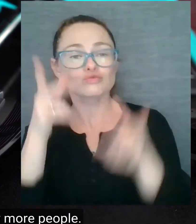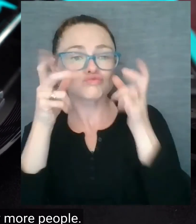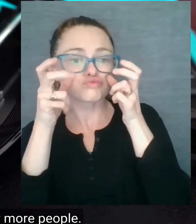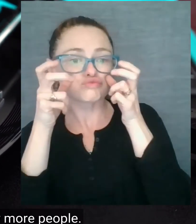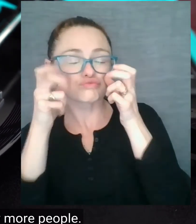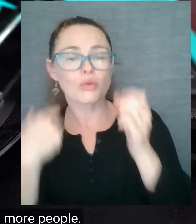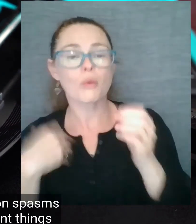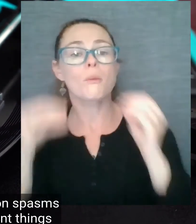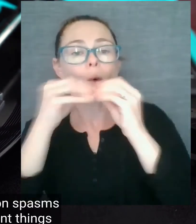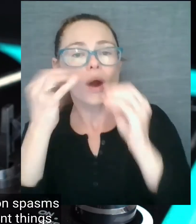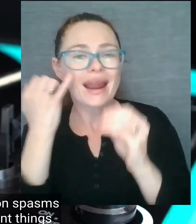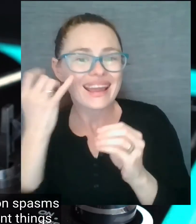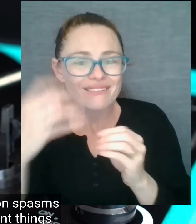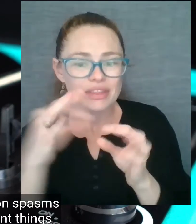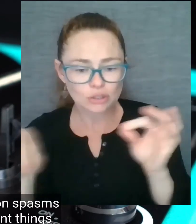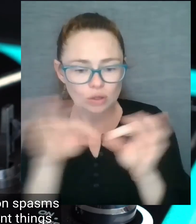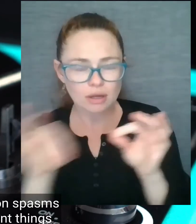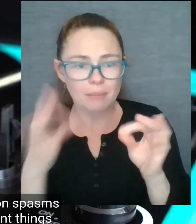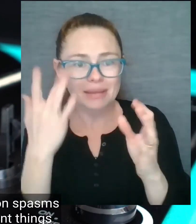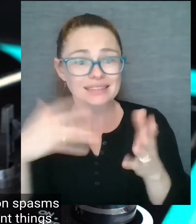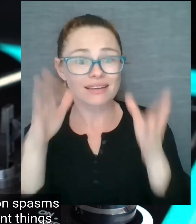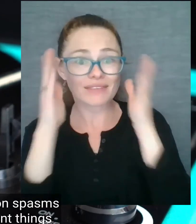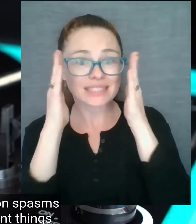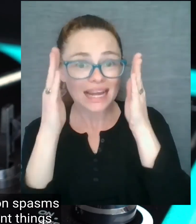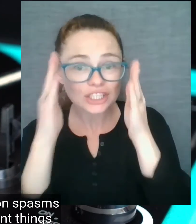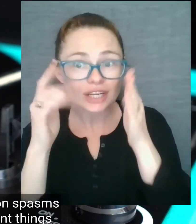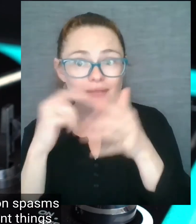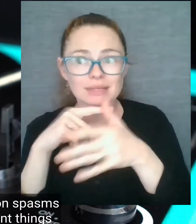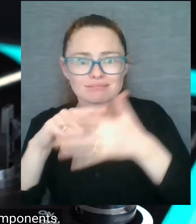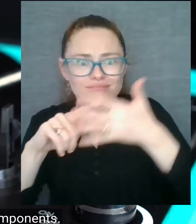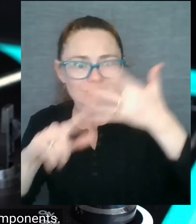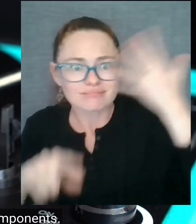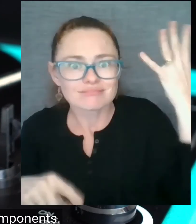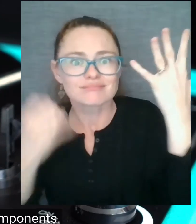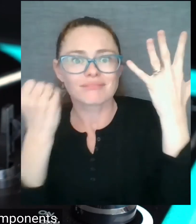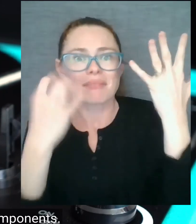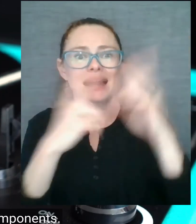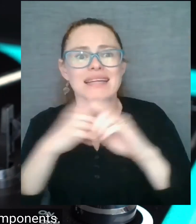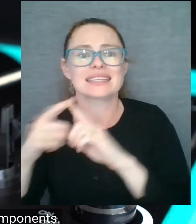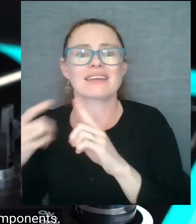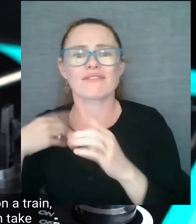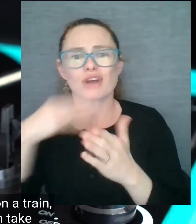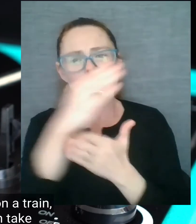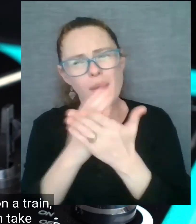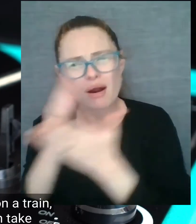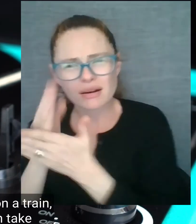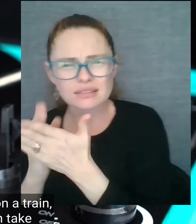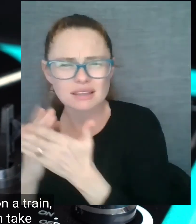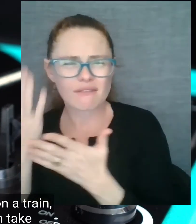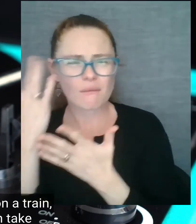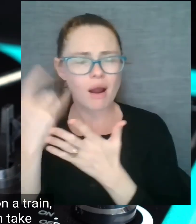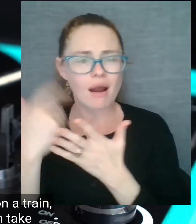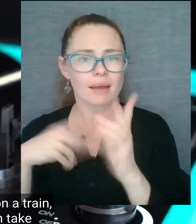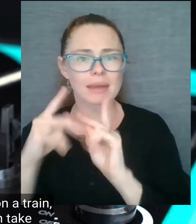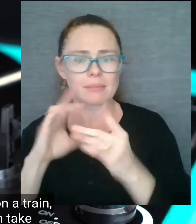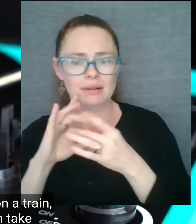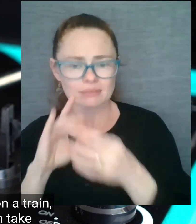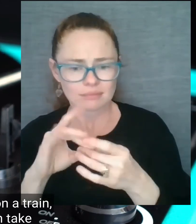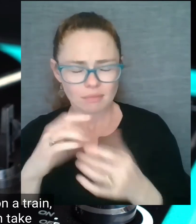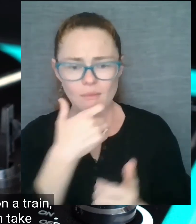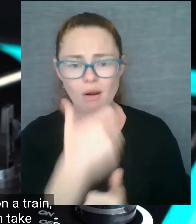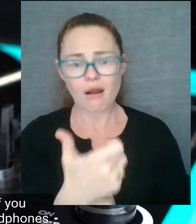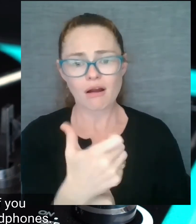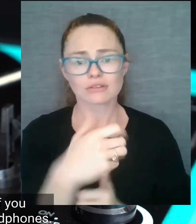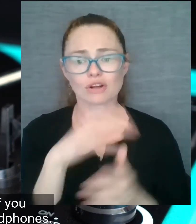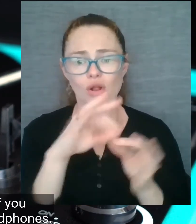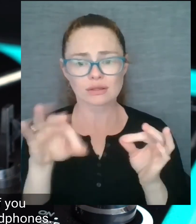more people, and because attention spans and all these different things, all of the different components. You know, if you're on a train, you can still